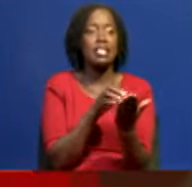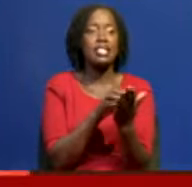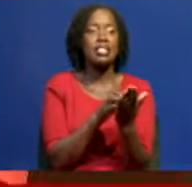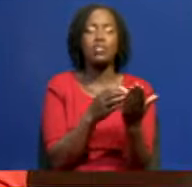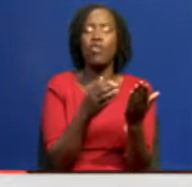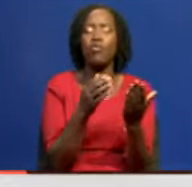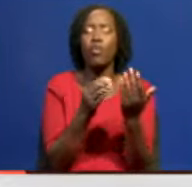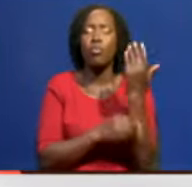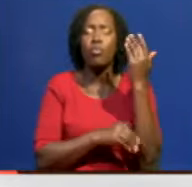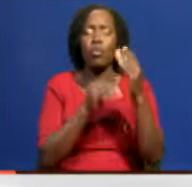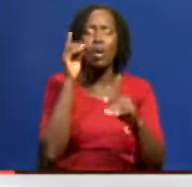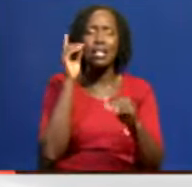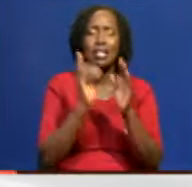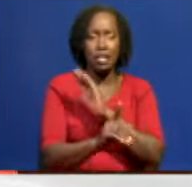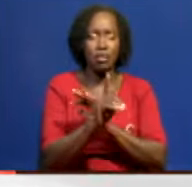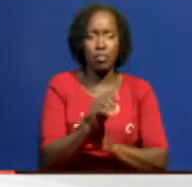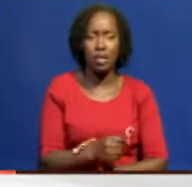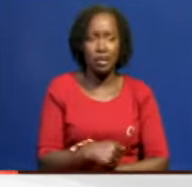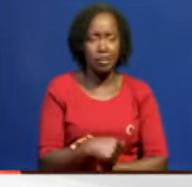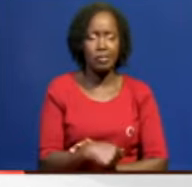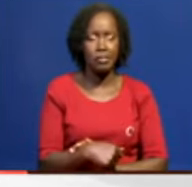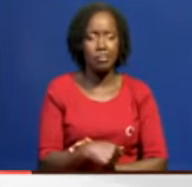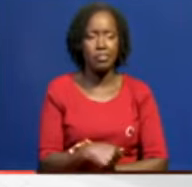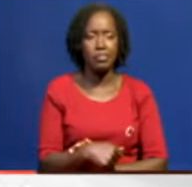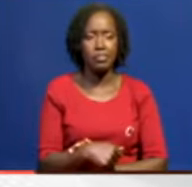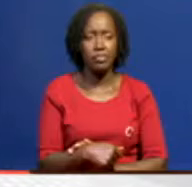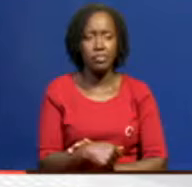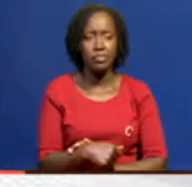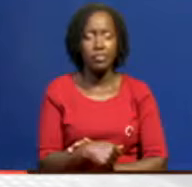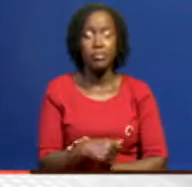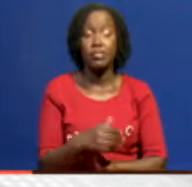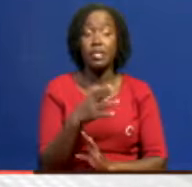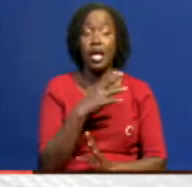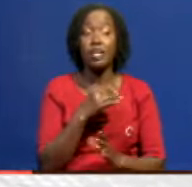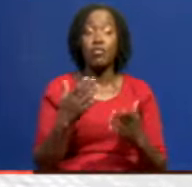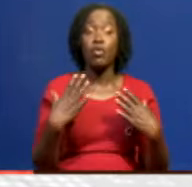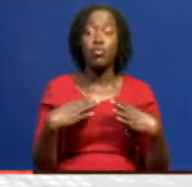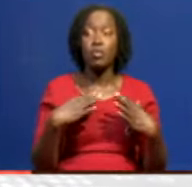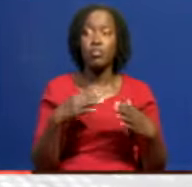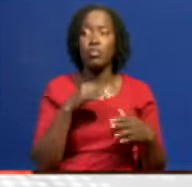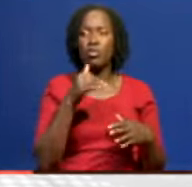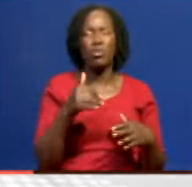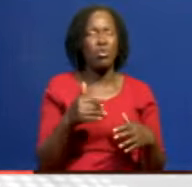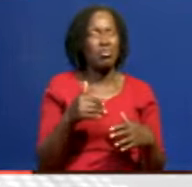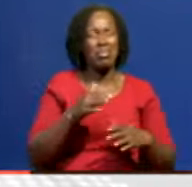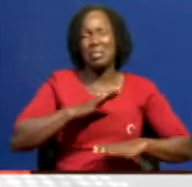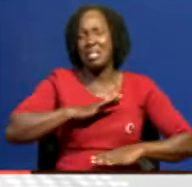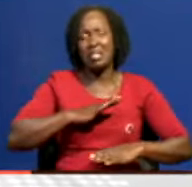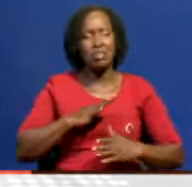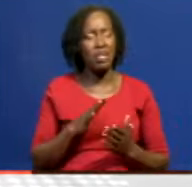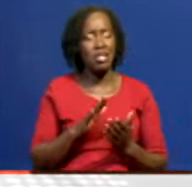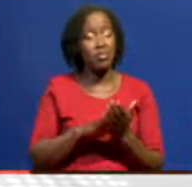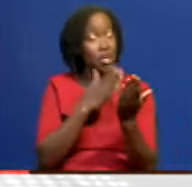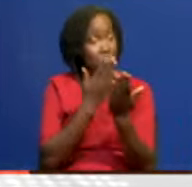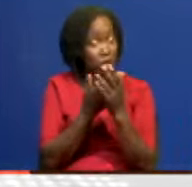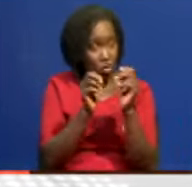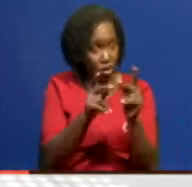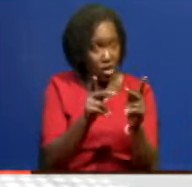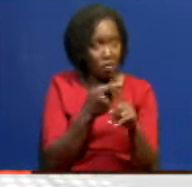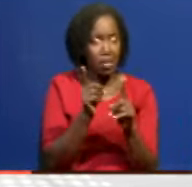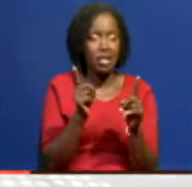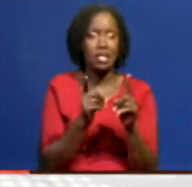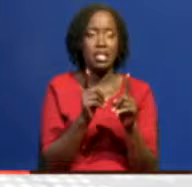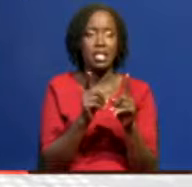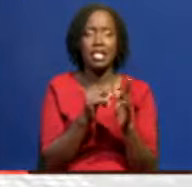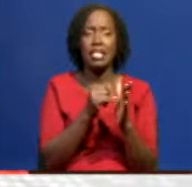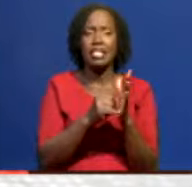indiscipline. I will call it a case of indiscipline. And for people not feeling satisfied, if it's on appeal, it's okay. But